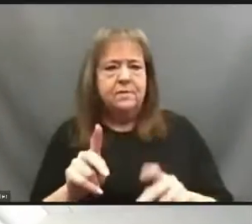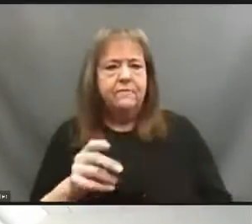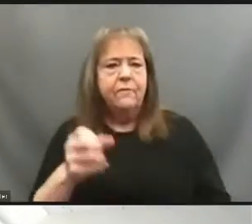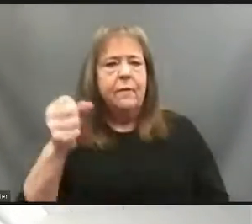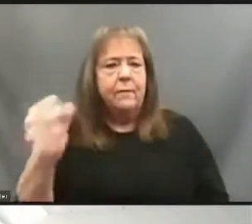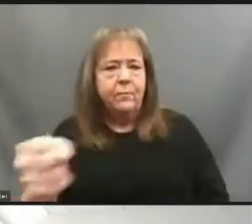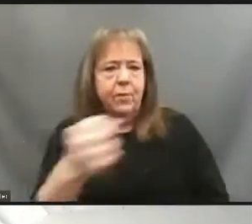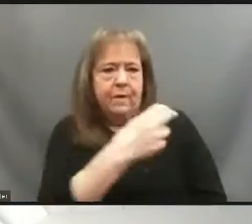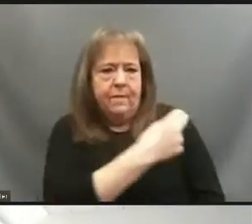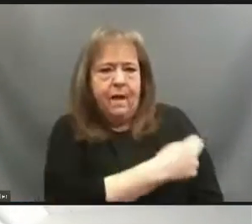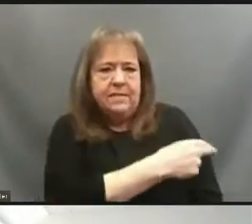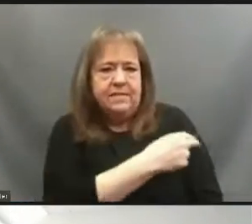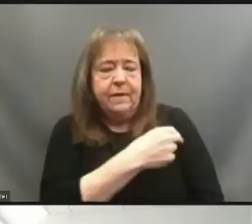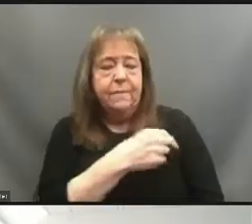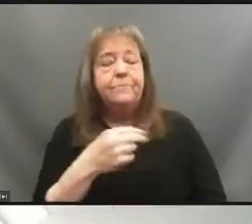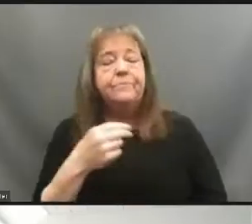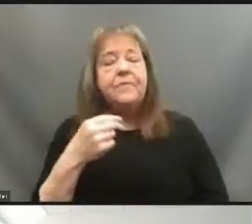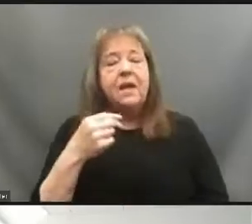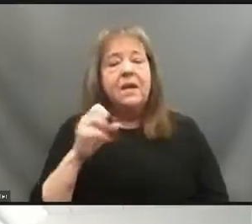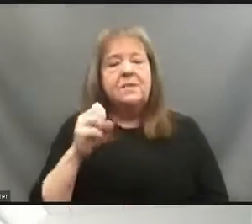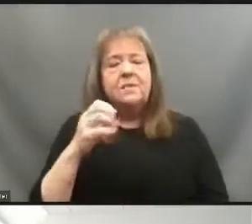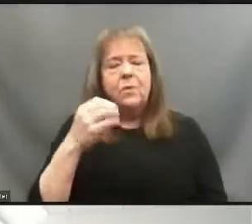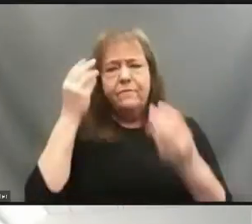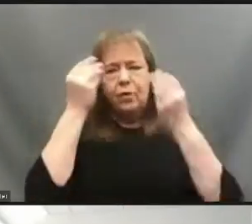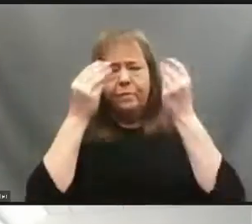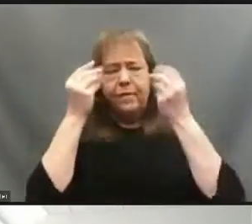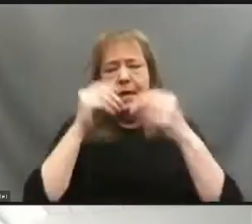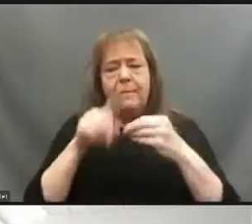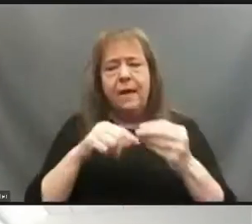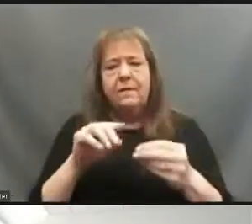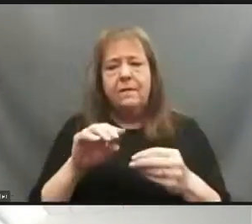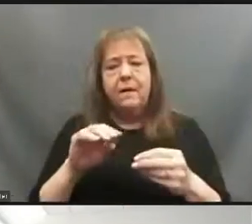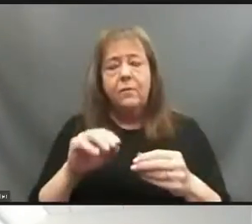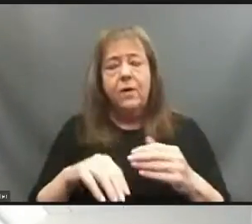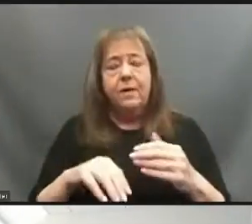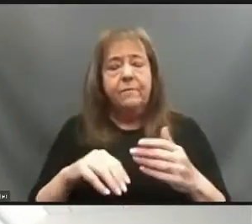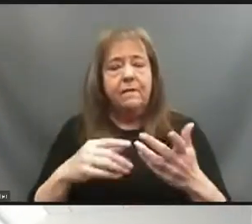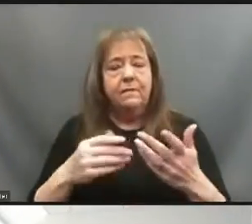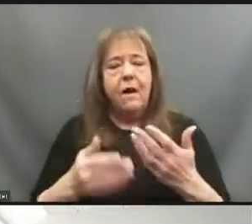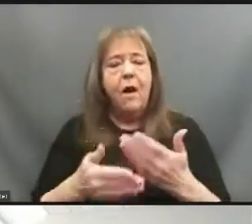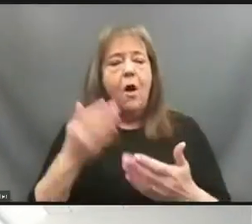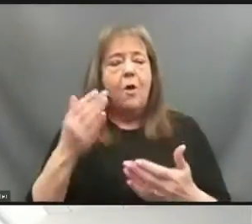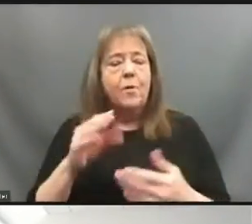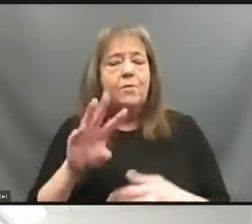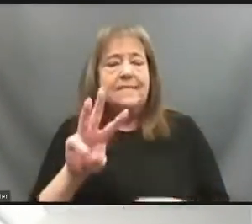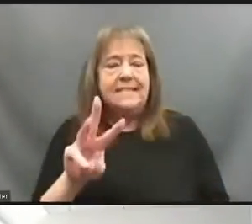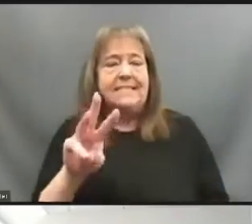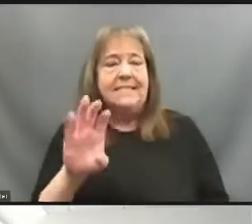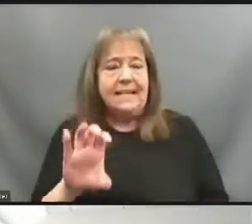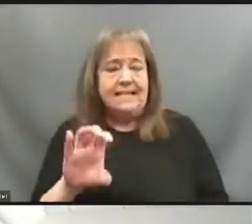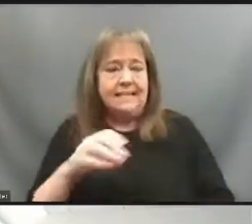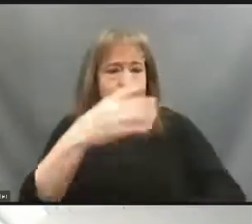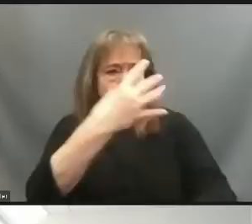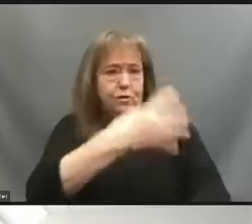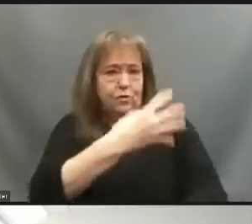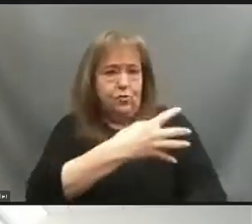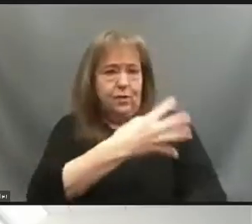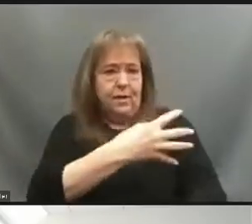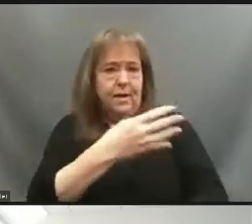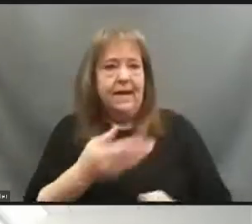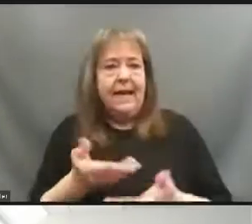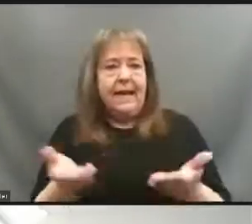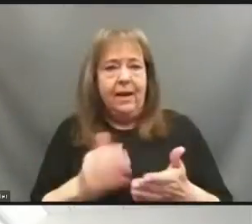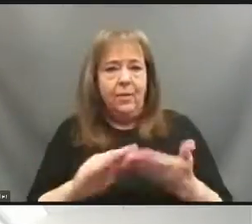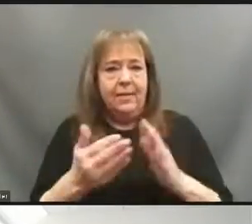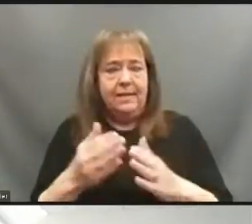at the number of almost 600 infusions in the city infusion centers in the past